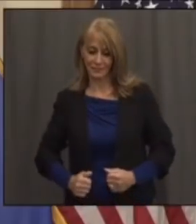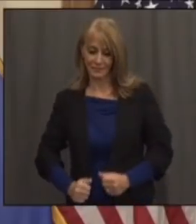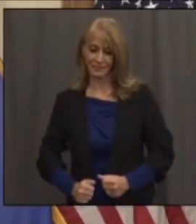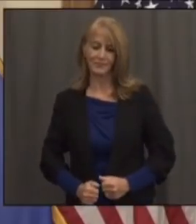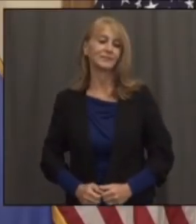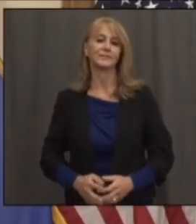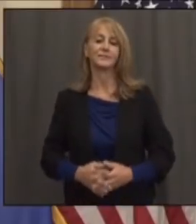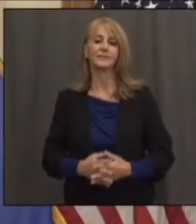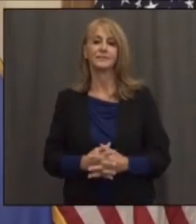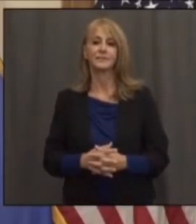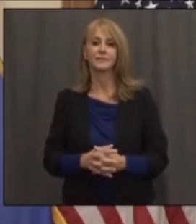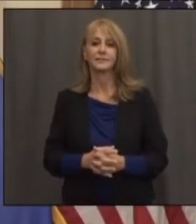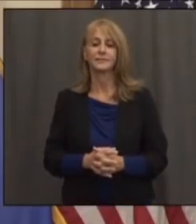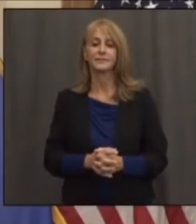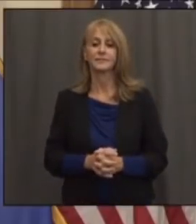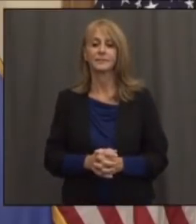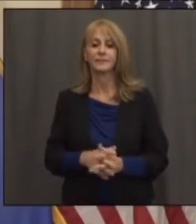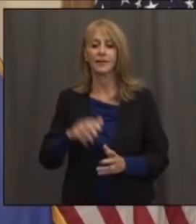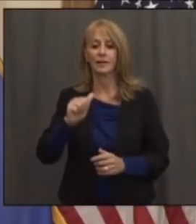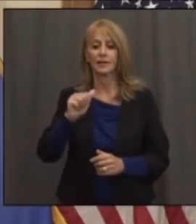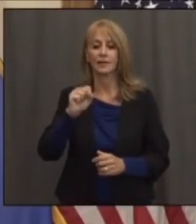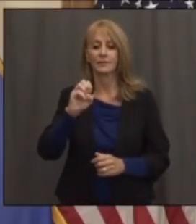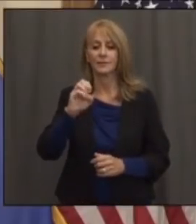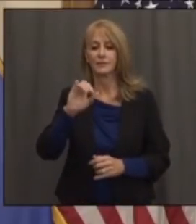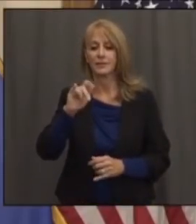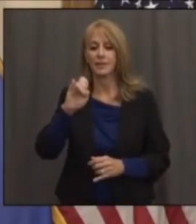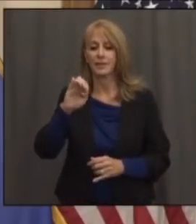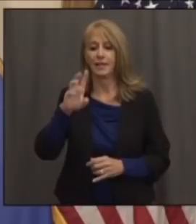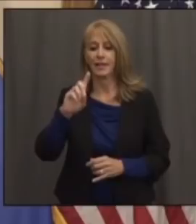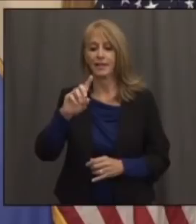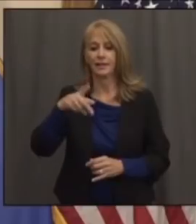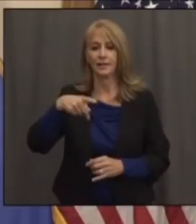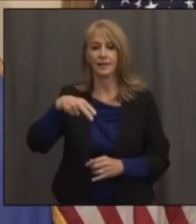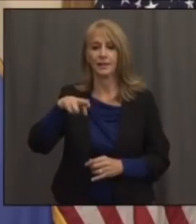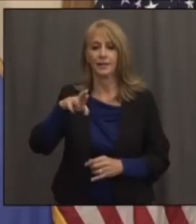The Associated Press. Good afternoon.